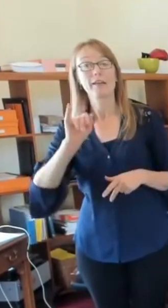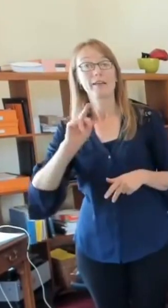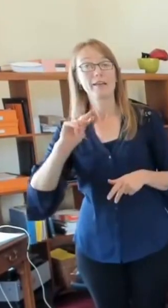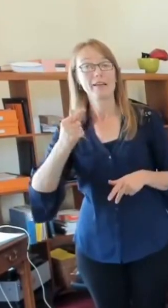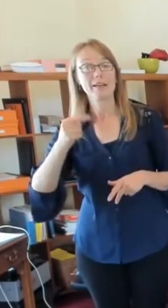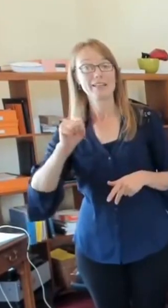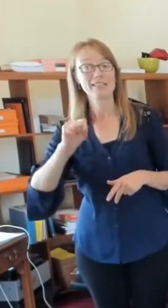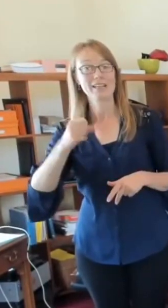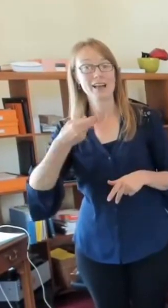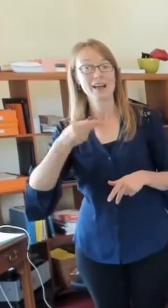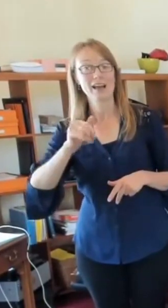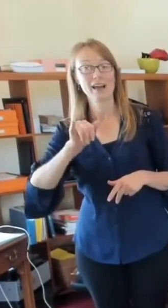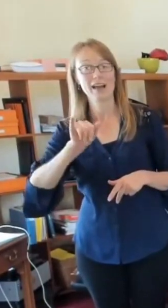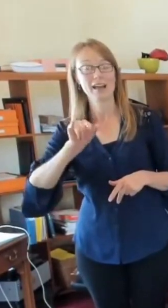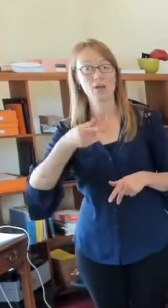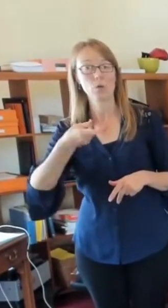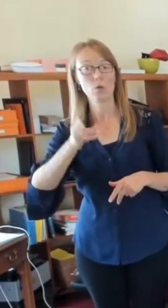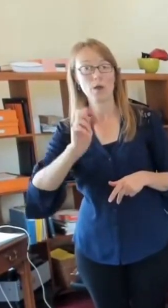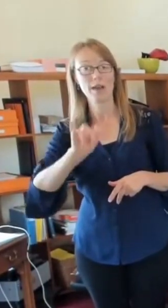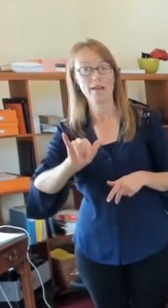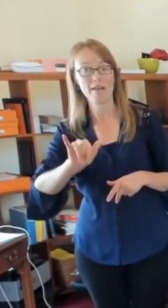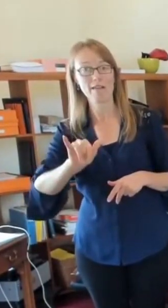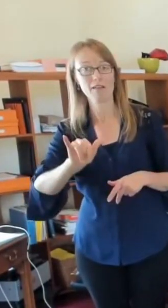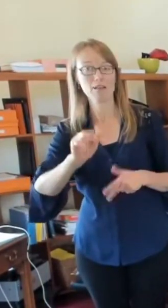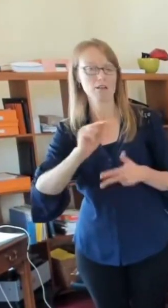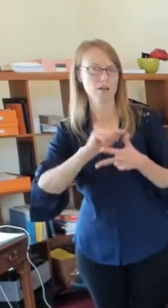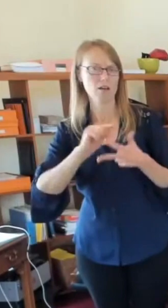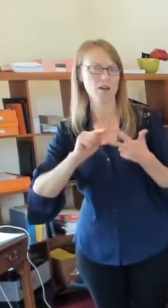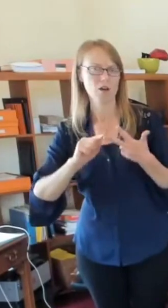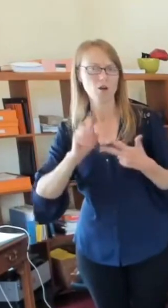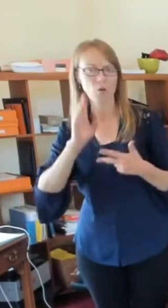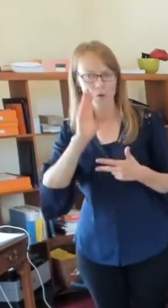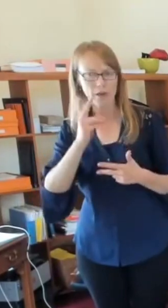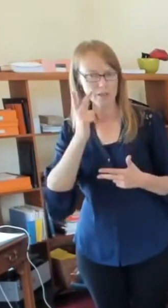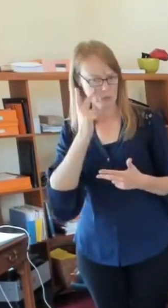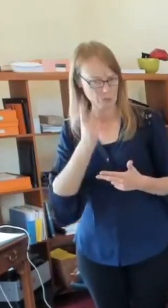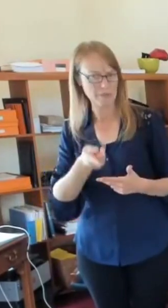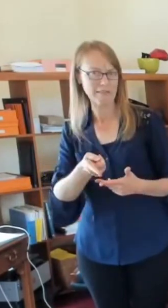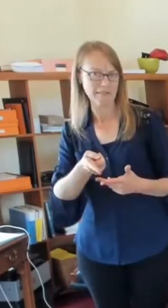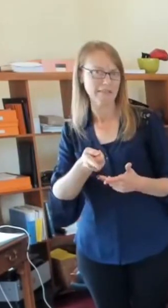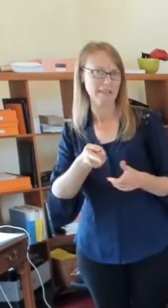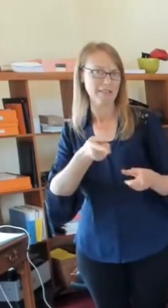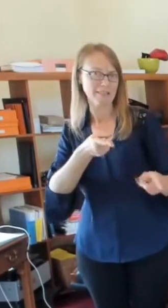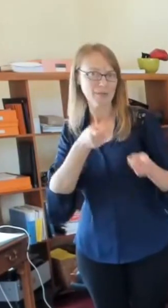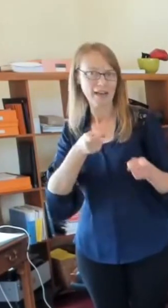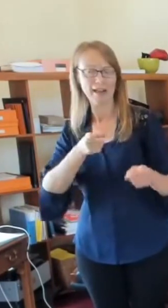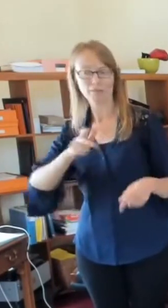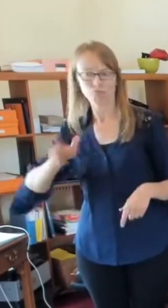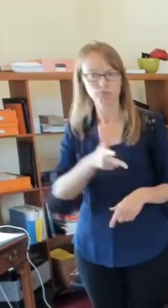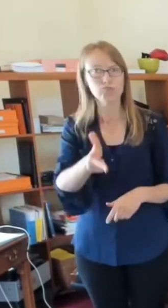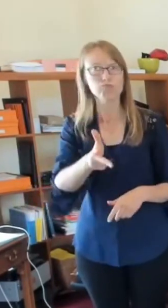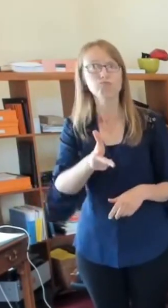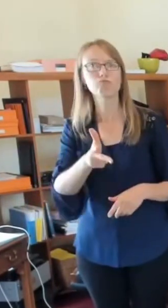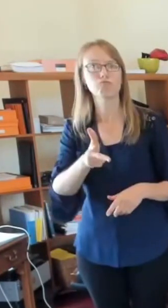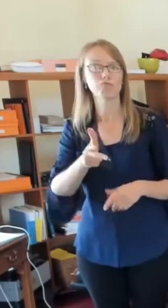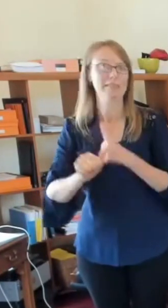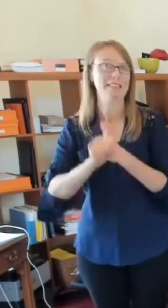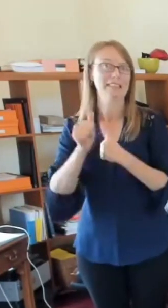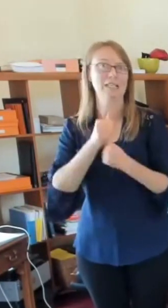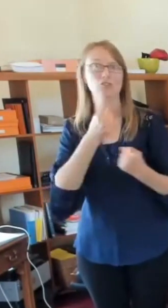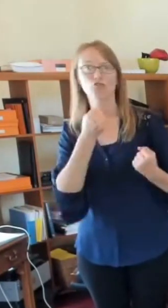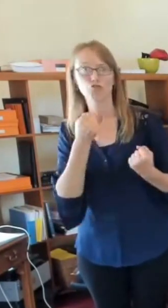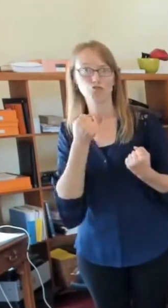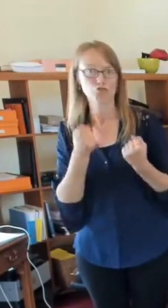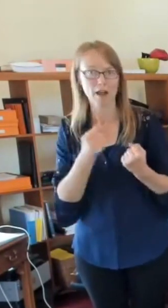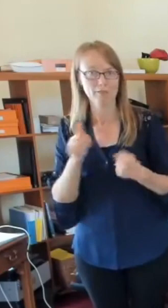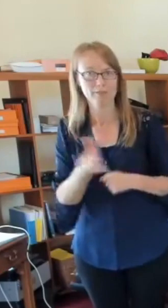and reckless driving from time to time. Downtown, over the last few